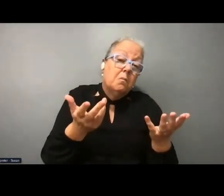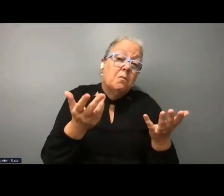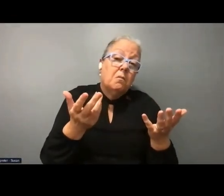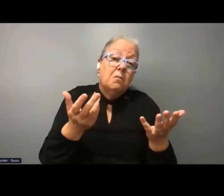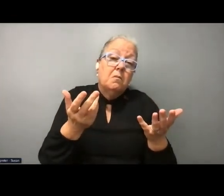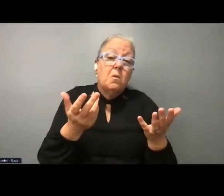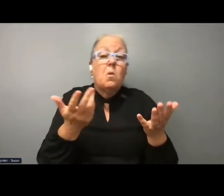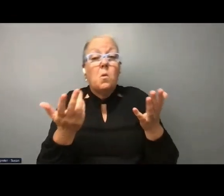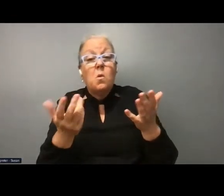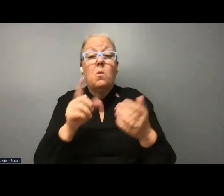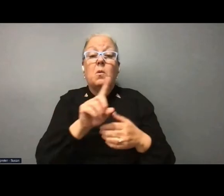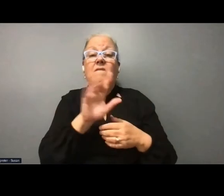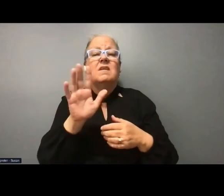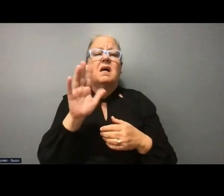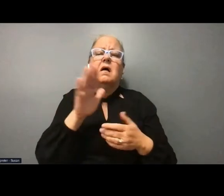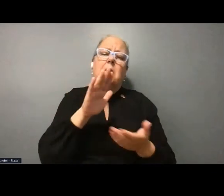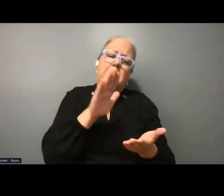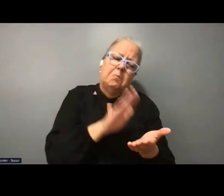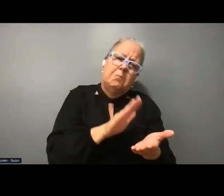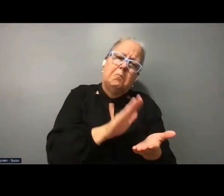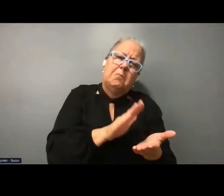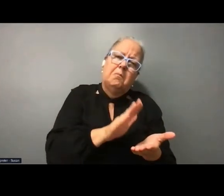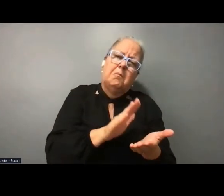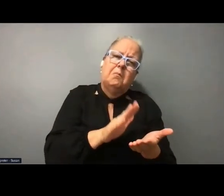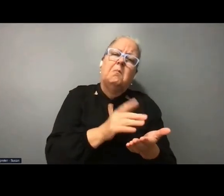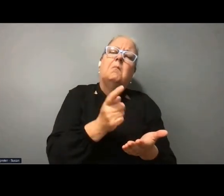the 15%.